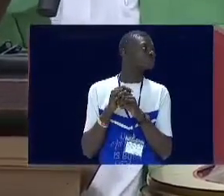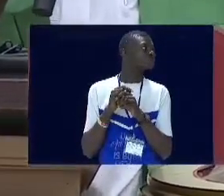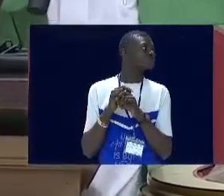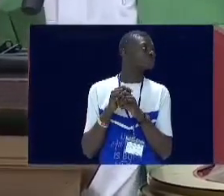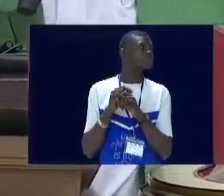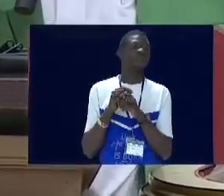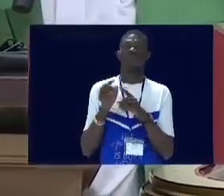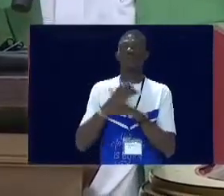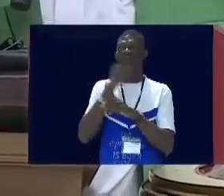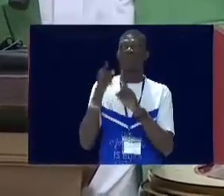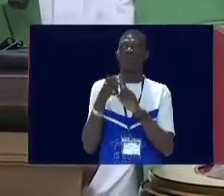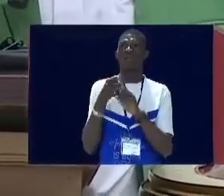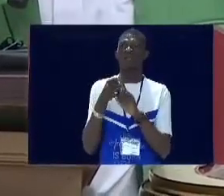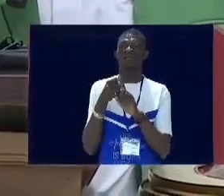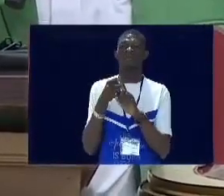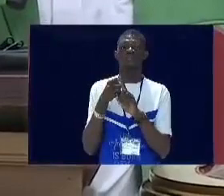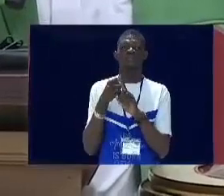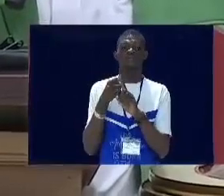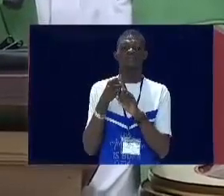When